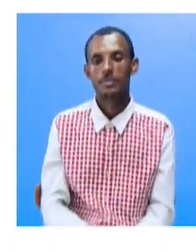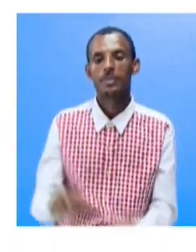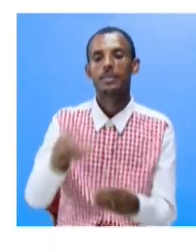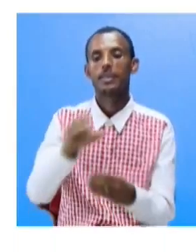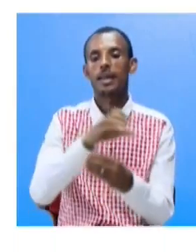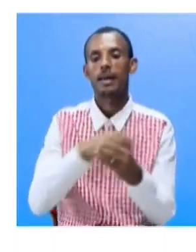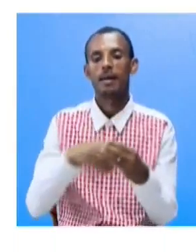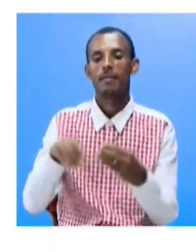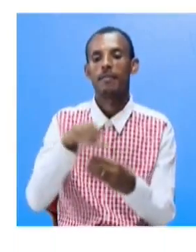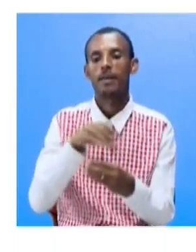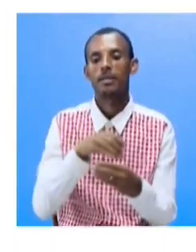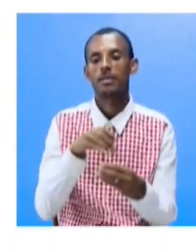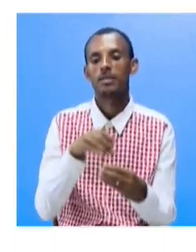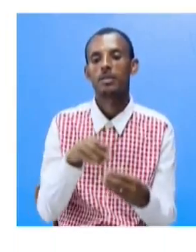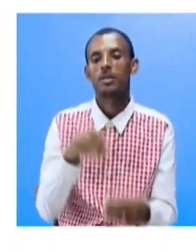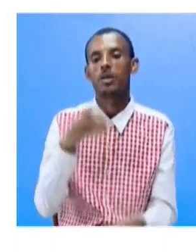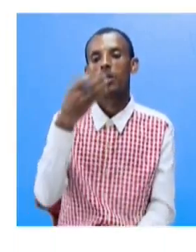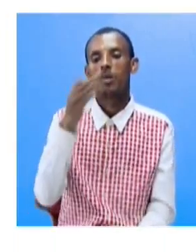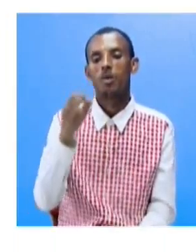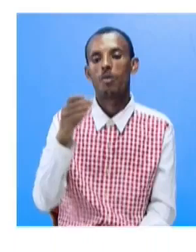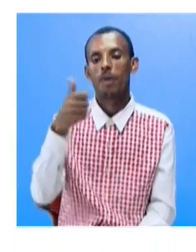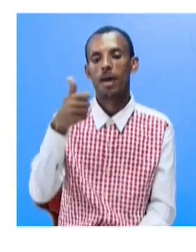circumference of a circle.